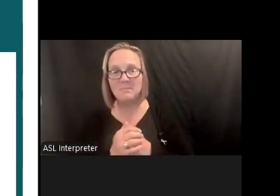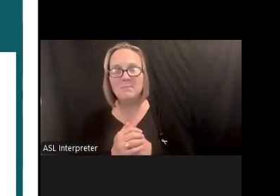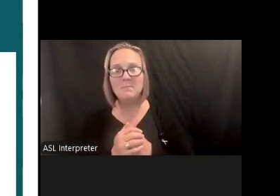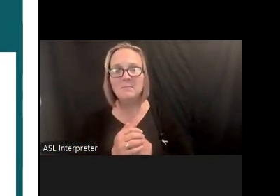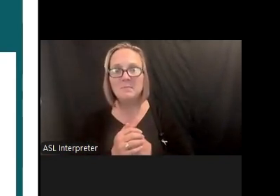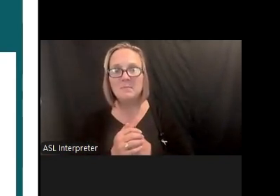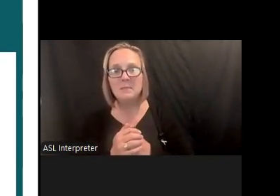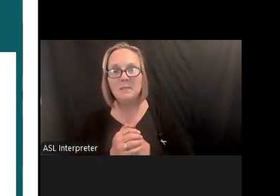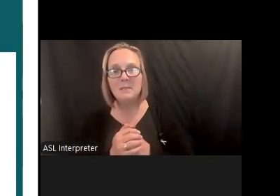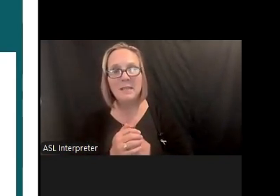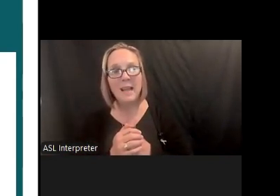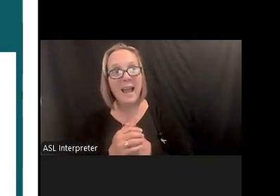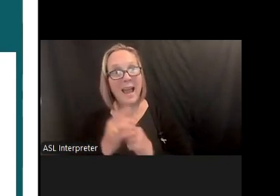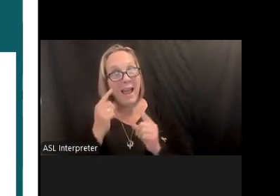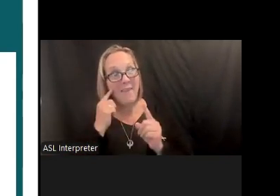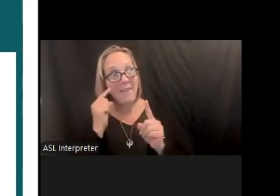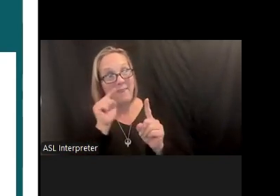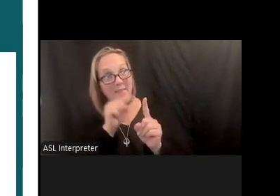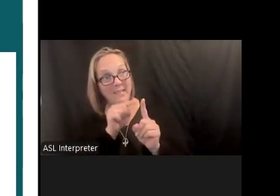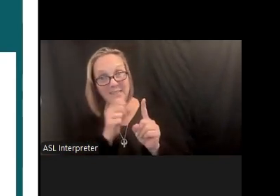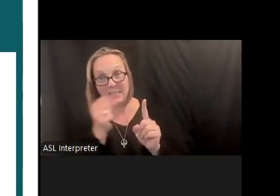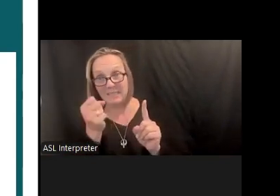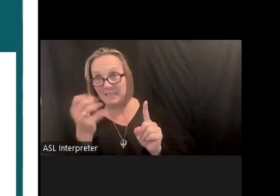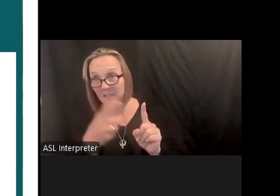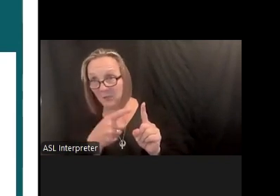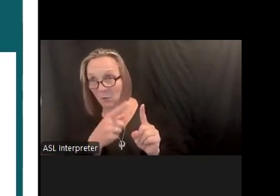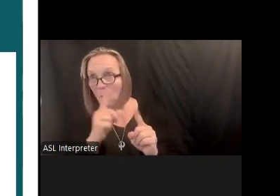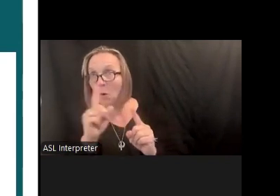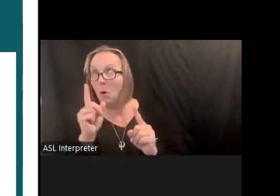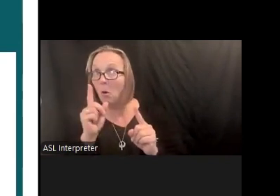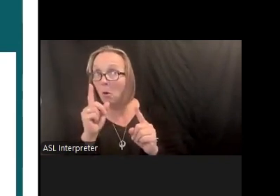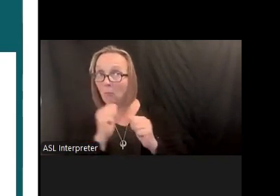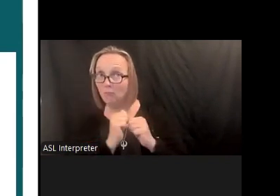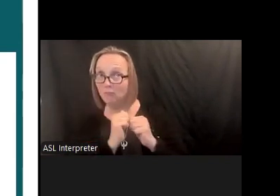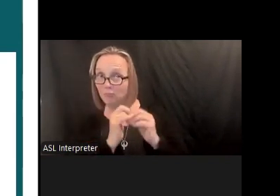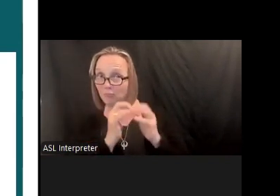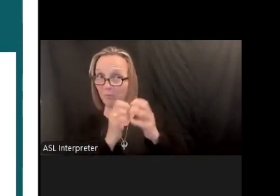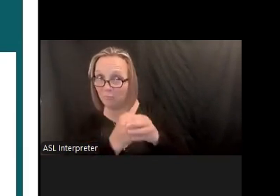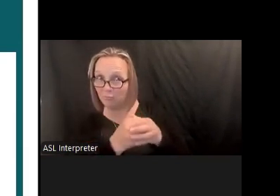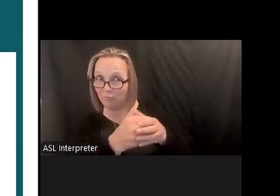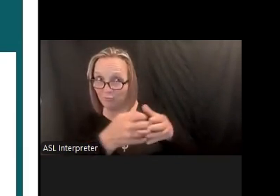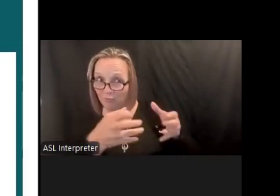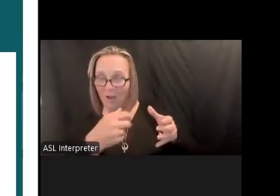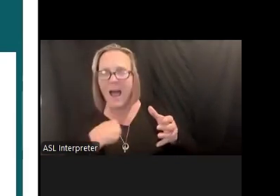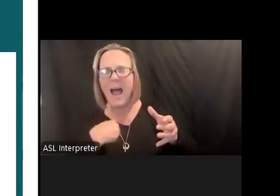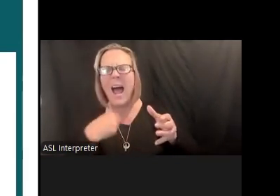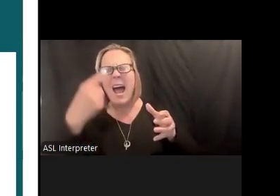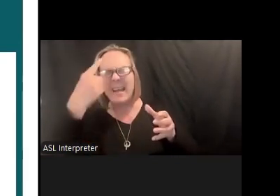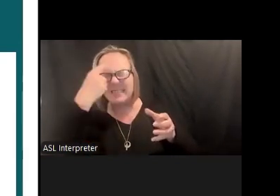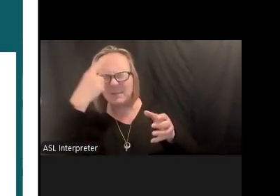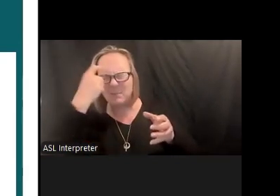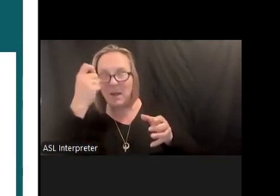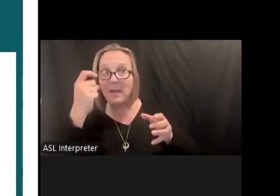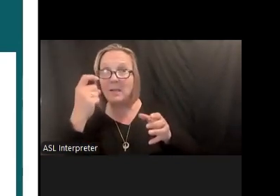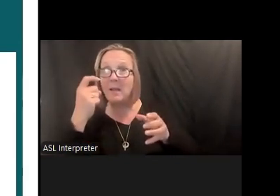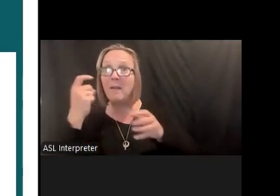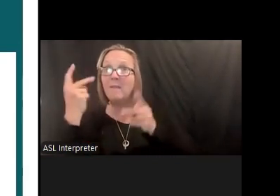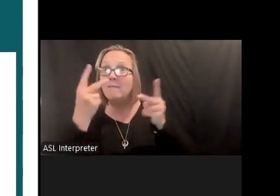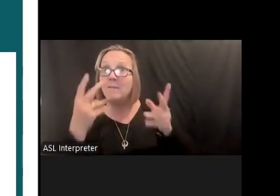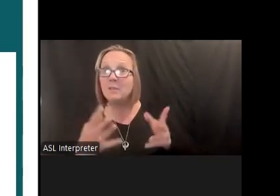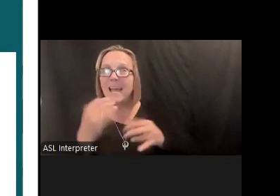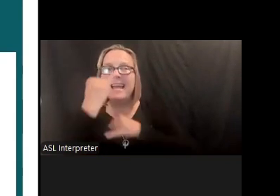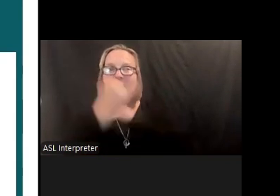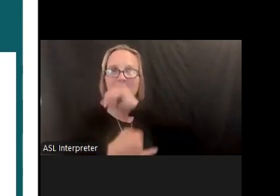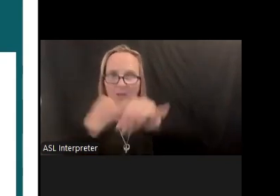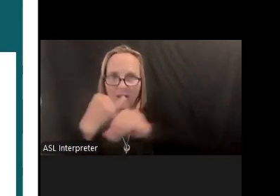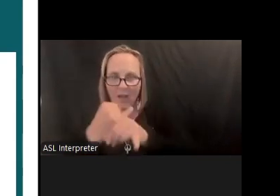believe that if this casino, when it is made, will attract an enormous amount of international visitors who will come with their disposable